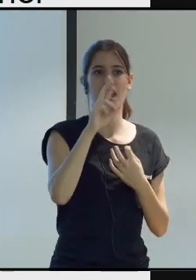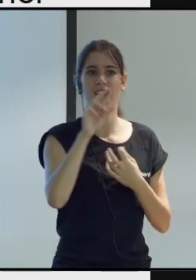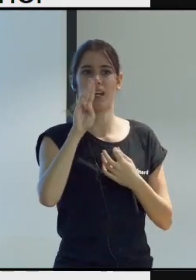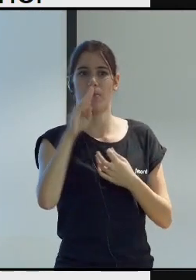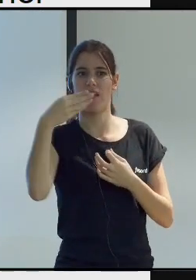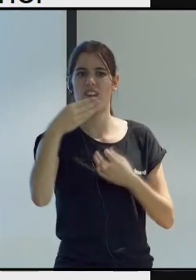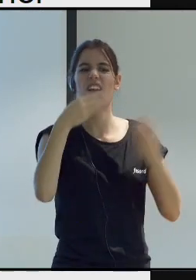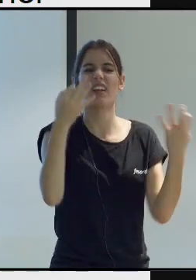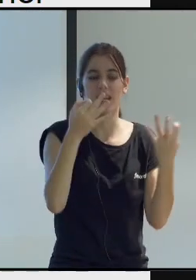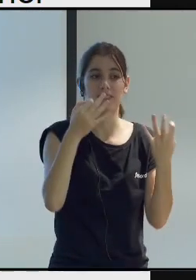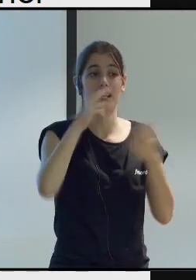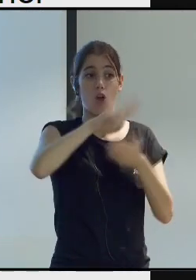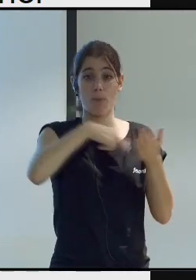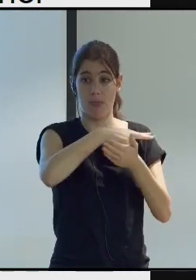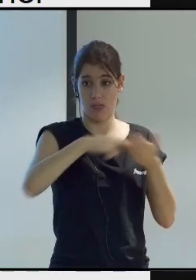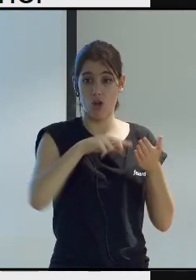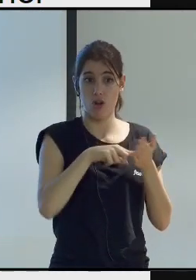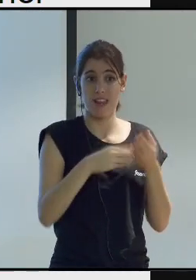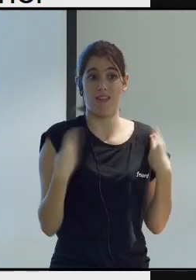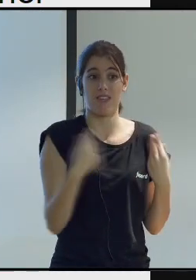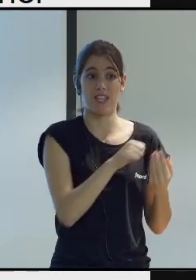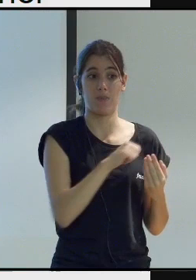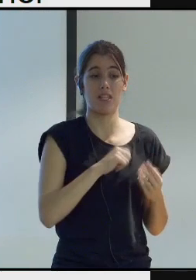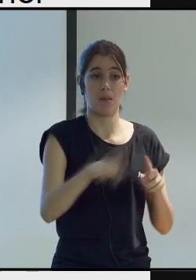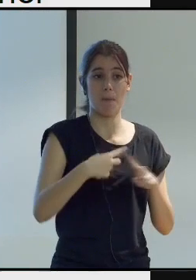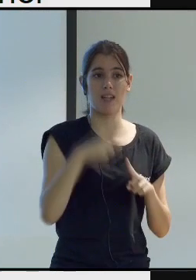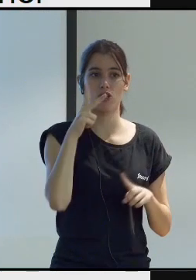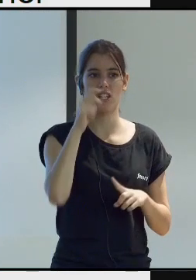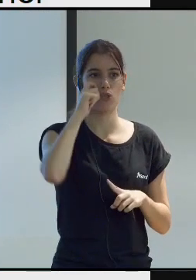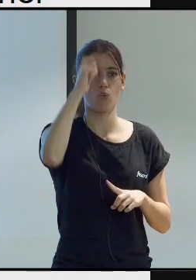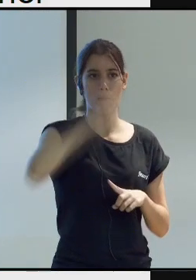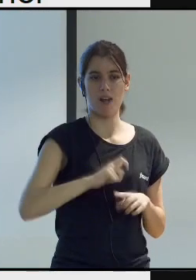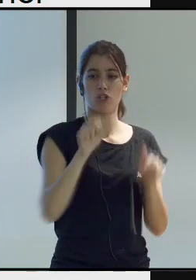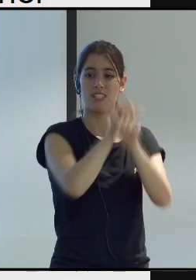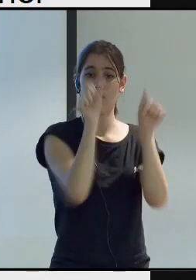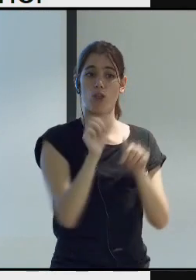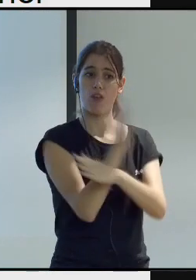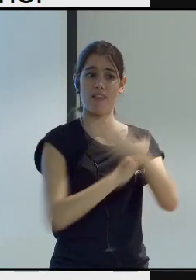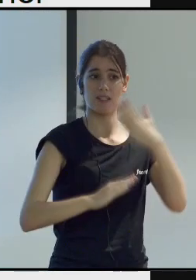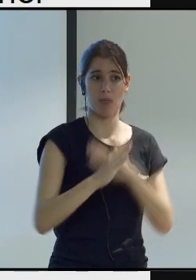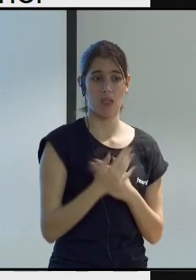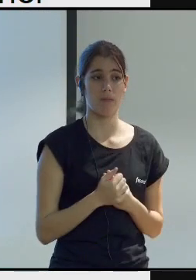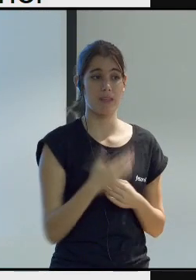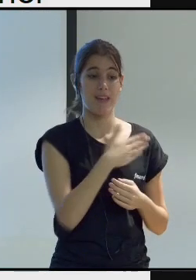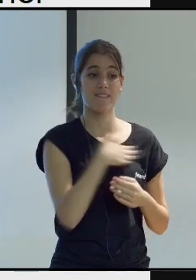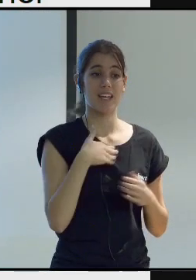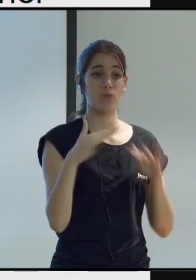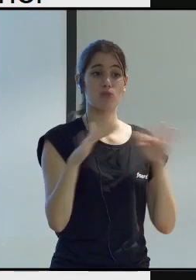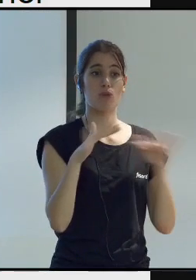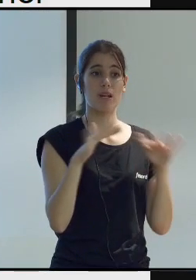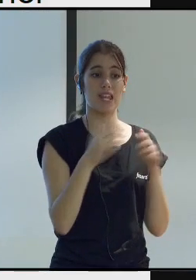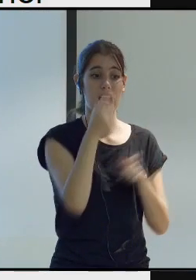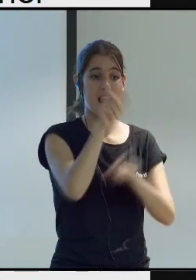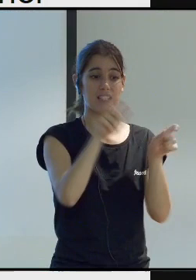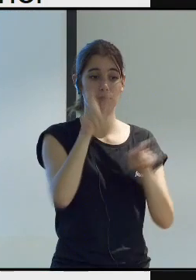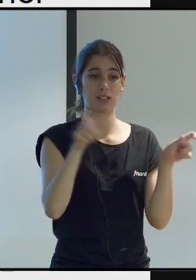human rights and the right model of disability. And so also we want to mobilize individuals,